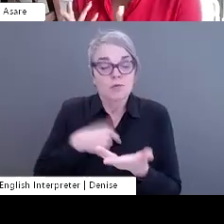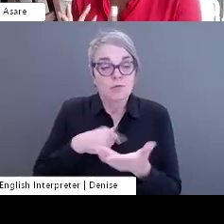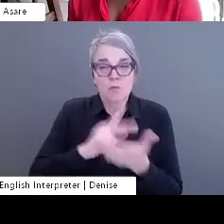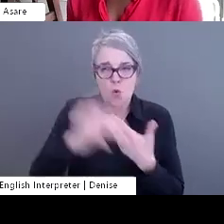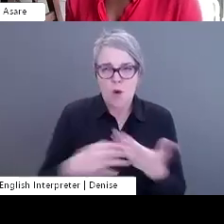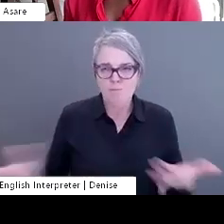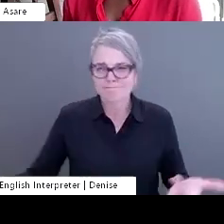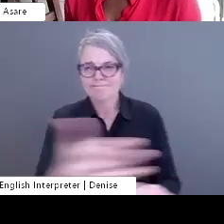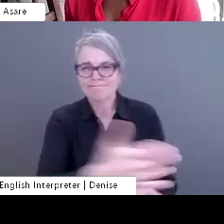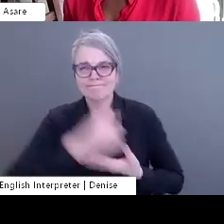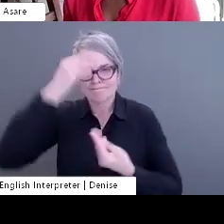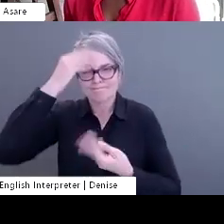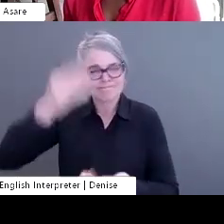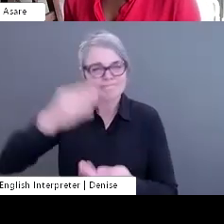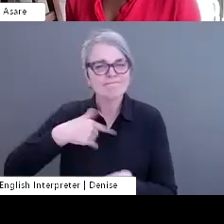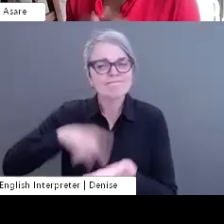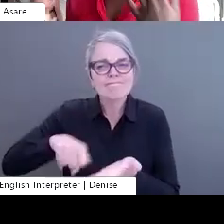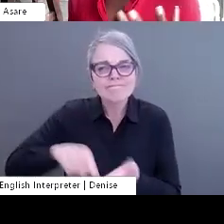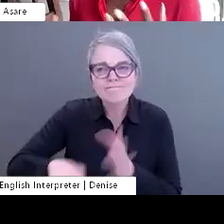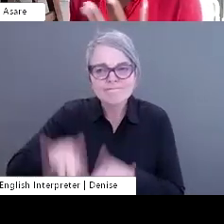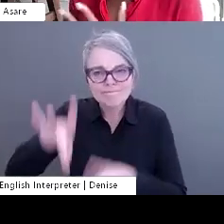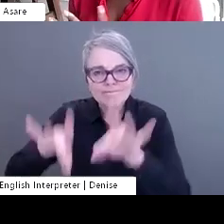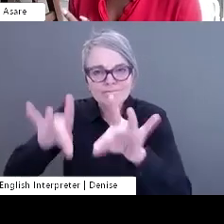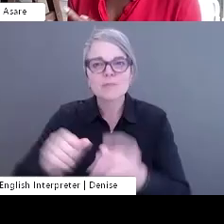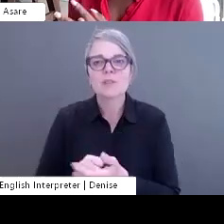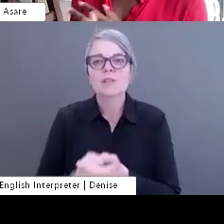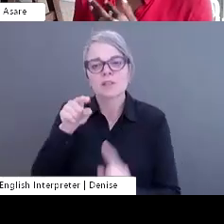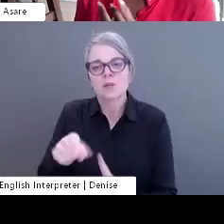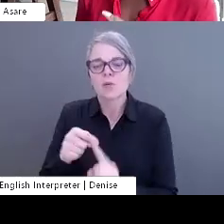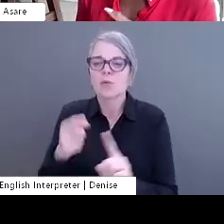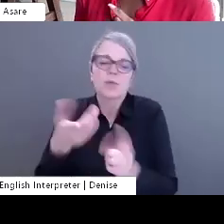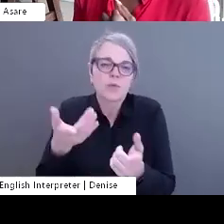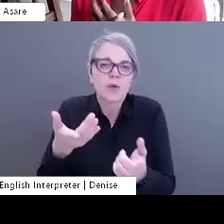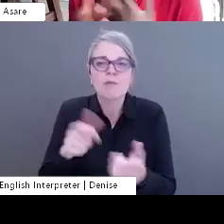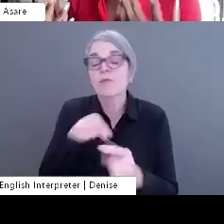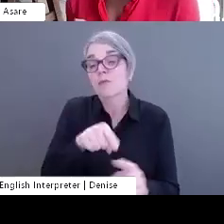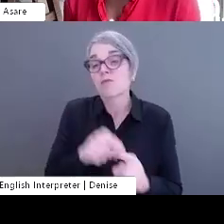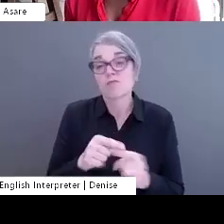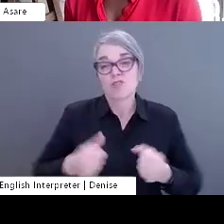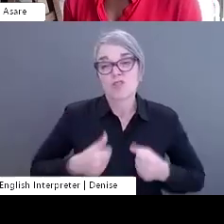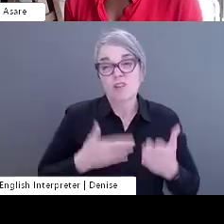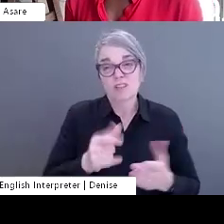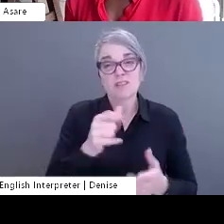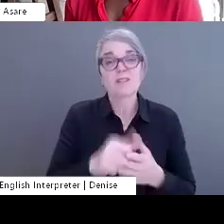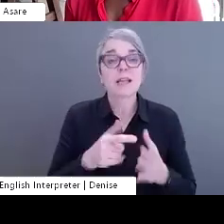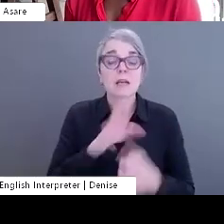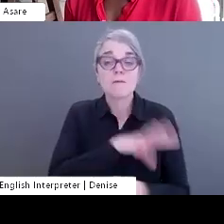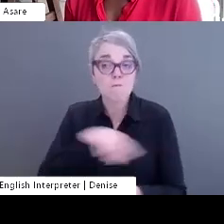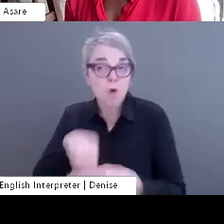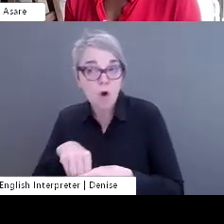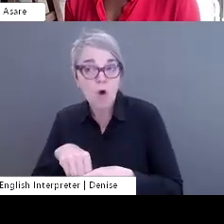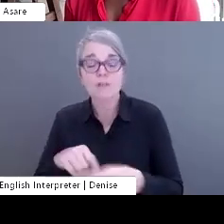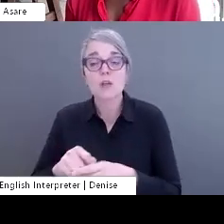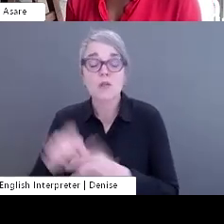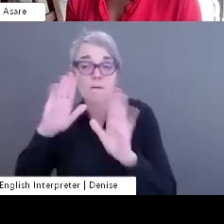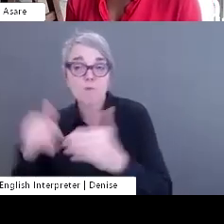interview depending on survivor preferences. And again, they could engage in this or not. And so we had 21 survivors engage